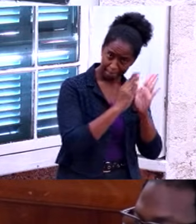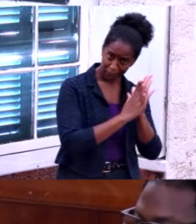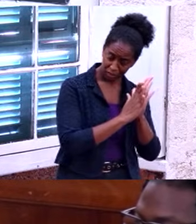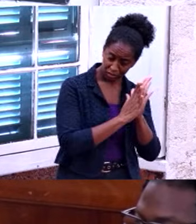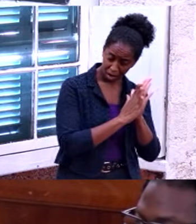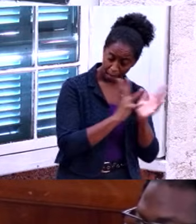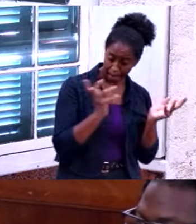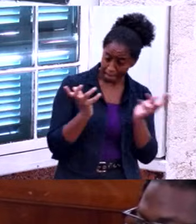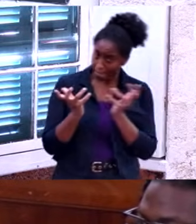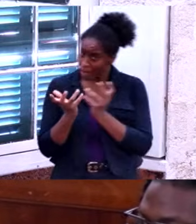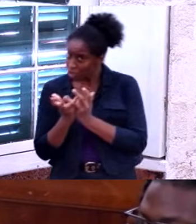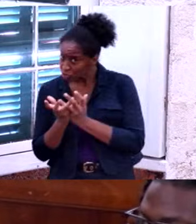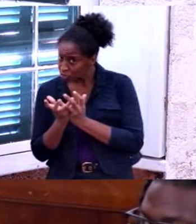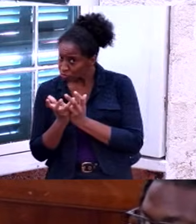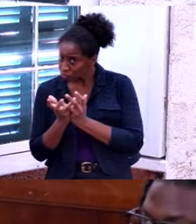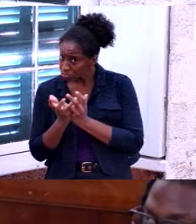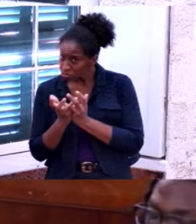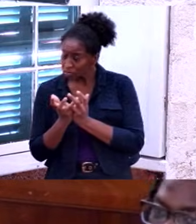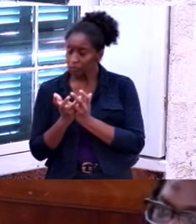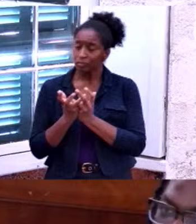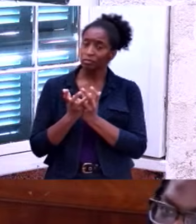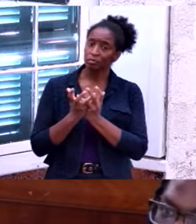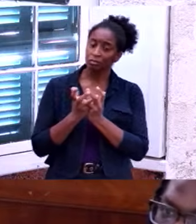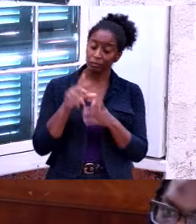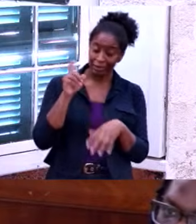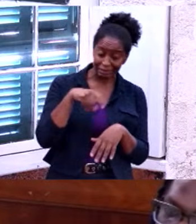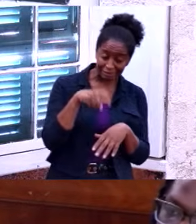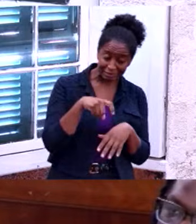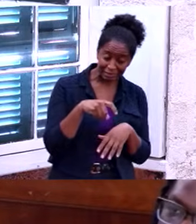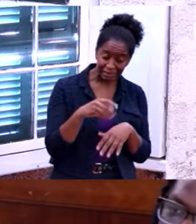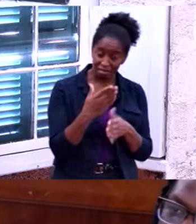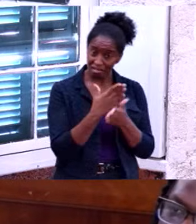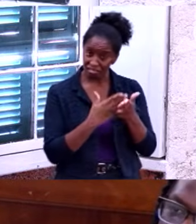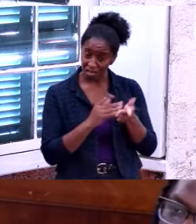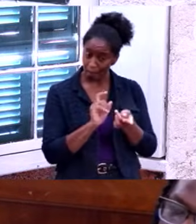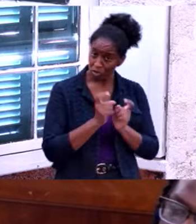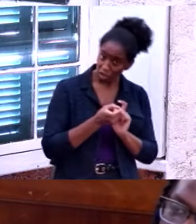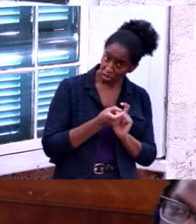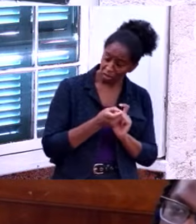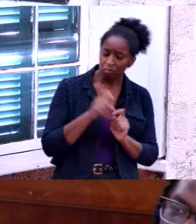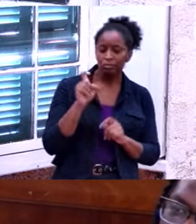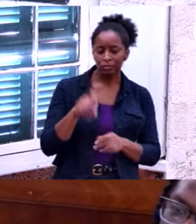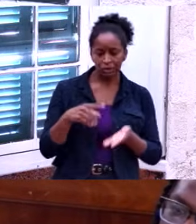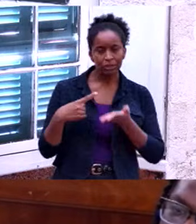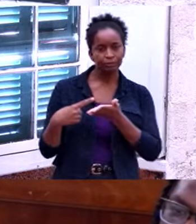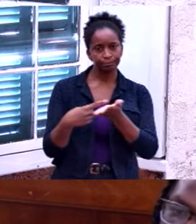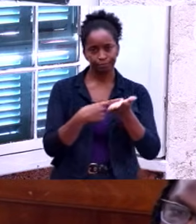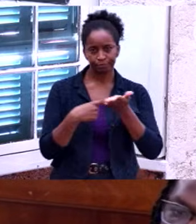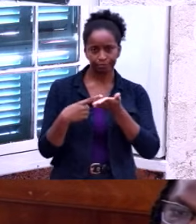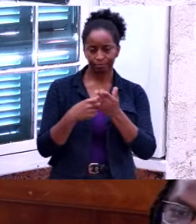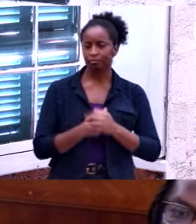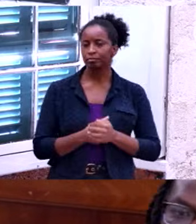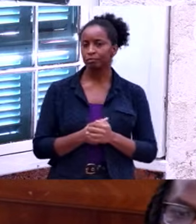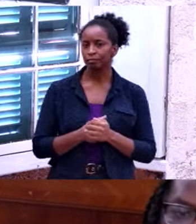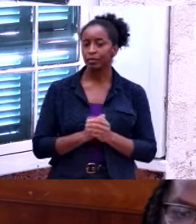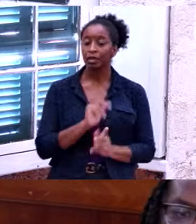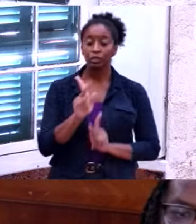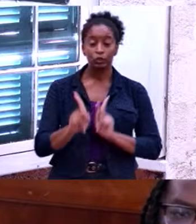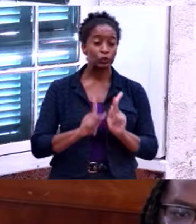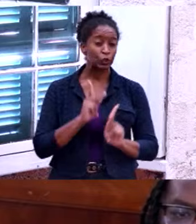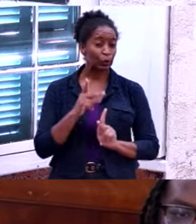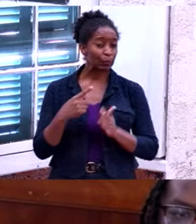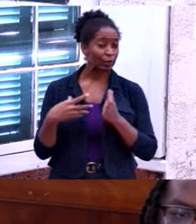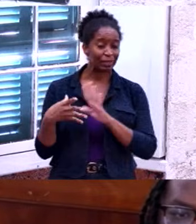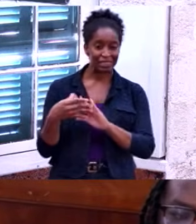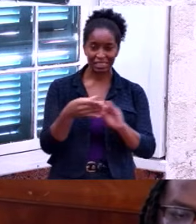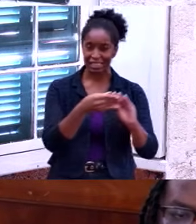to the Constitution that are required at this specific time. So we have this debate now going on in the country that the only way that you can touch the Constitution